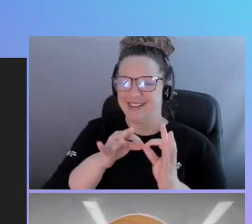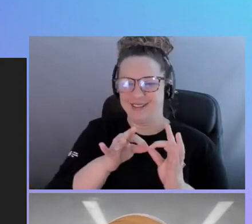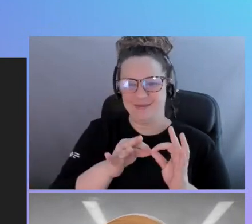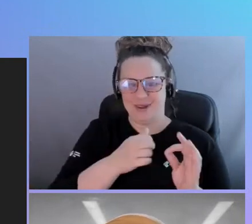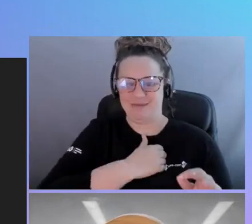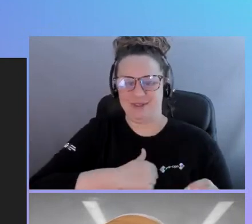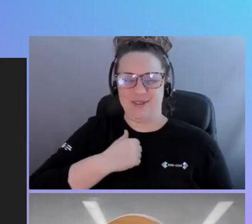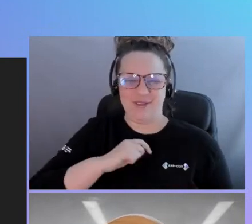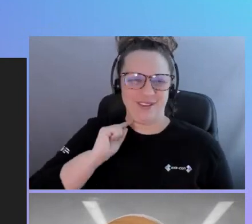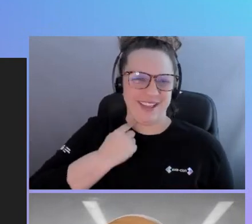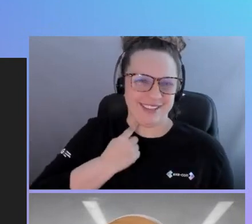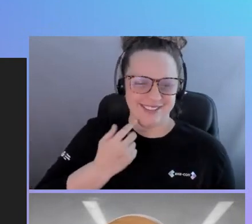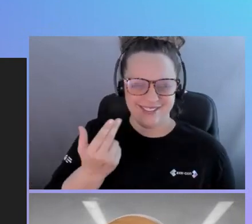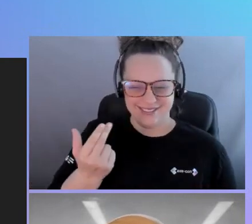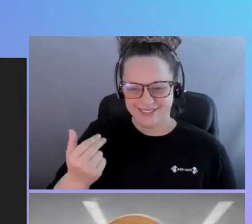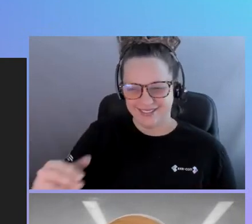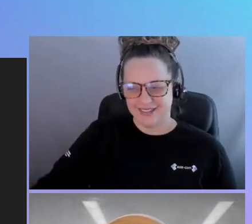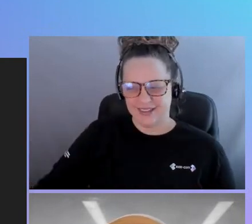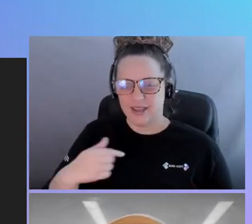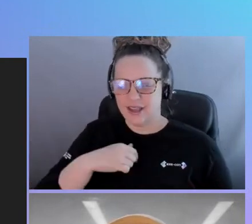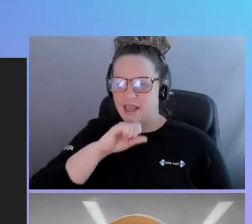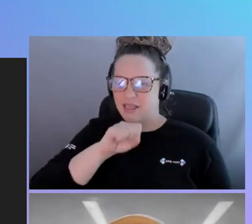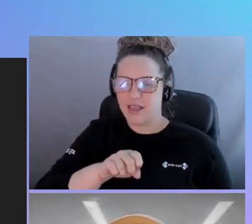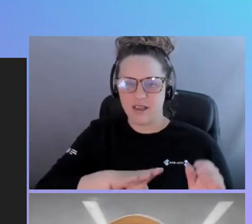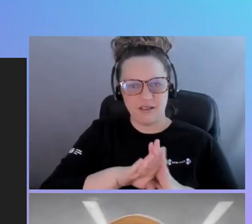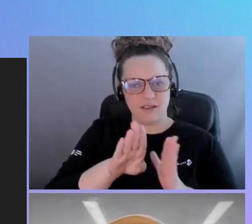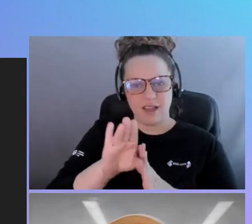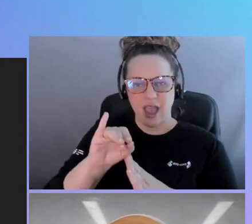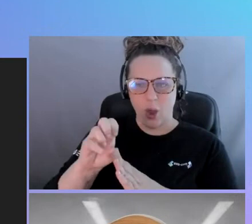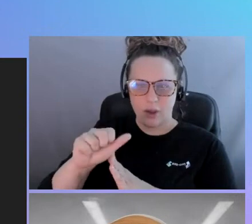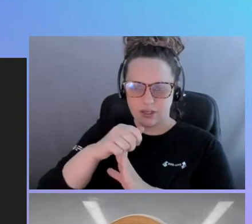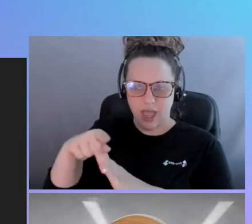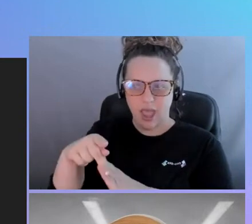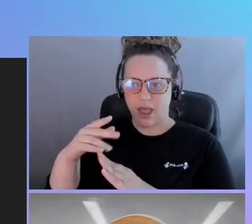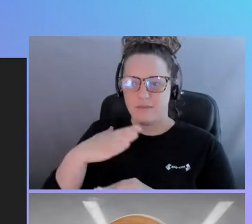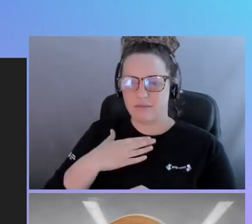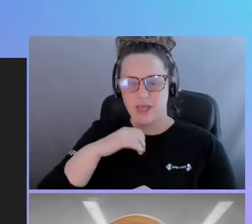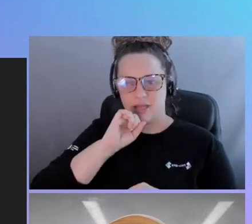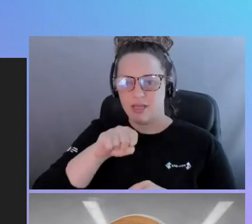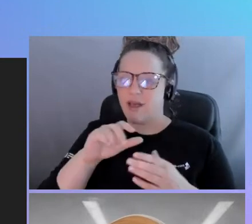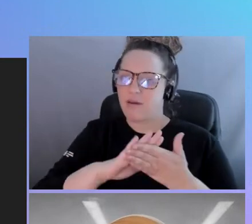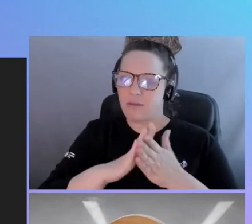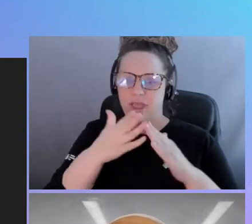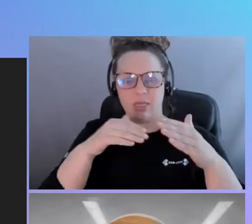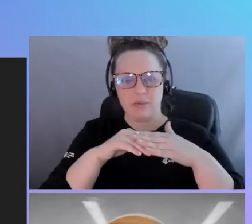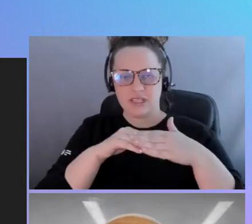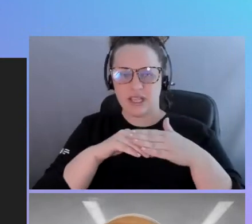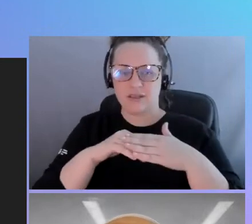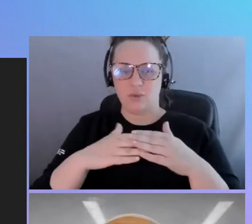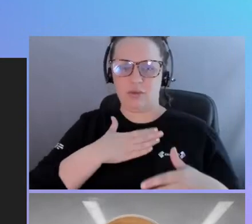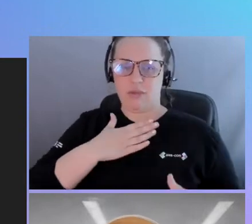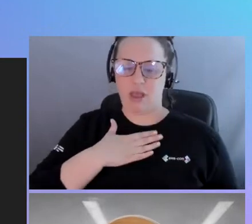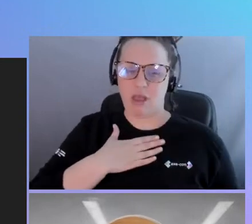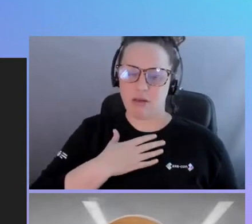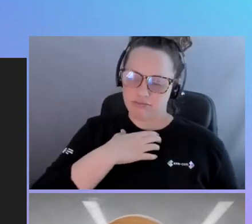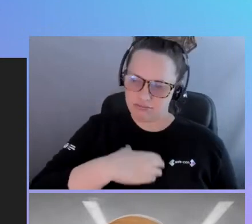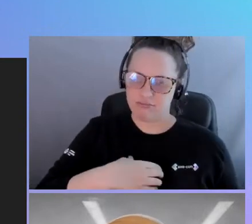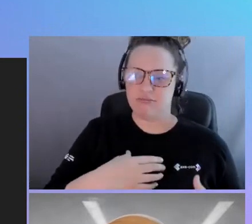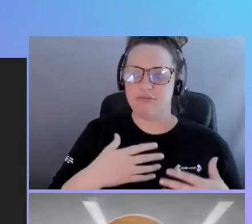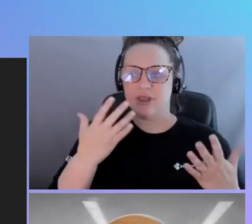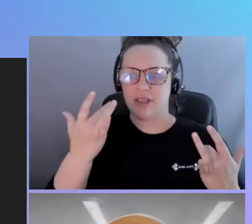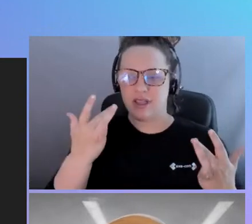beforehand. I love developing iOS apps. I love making them accessible, and that brought me